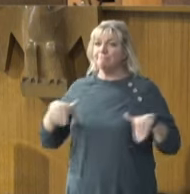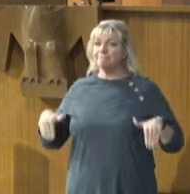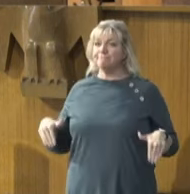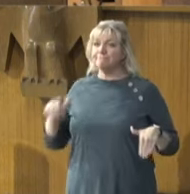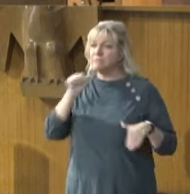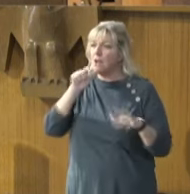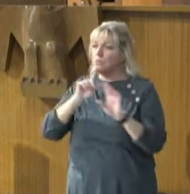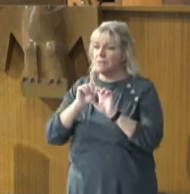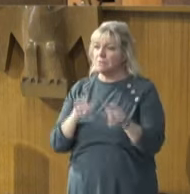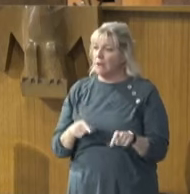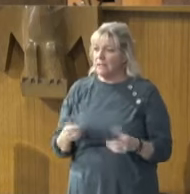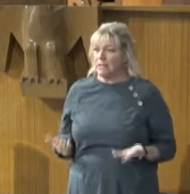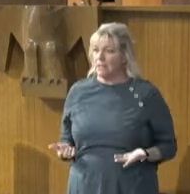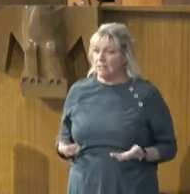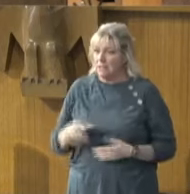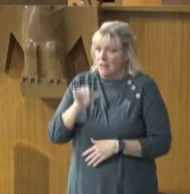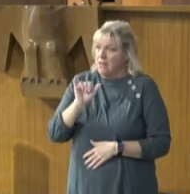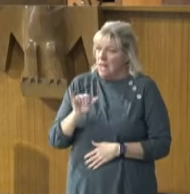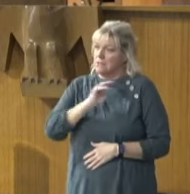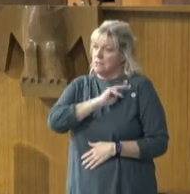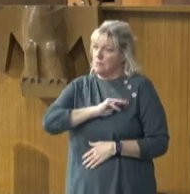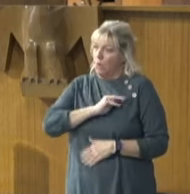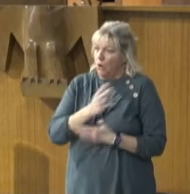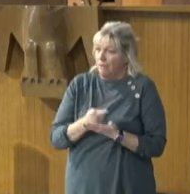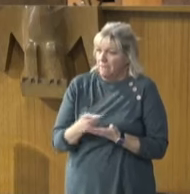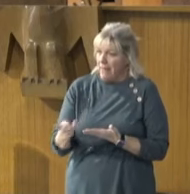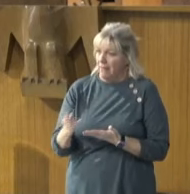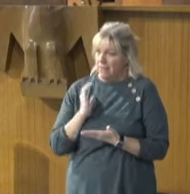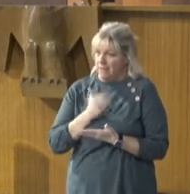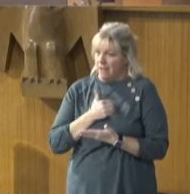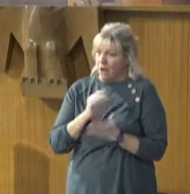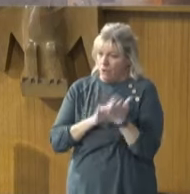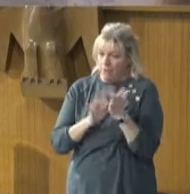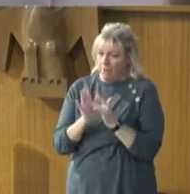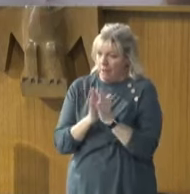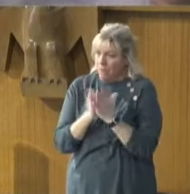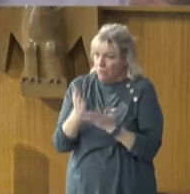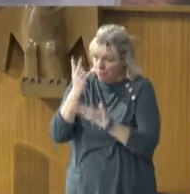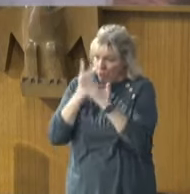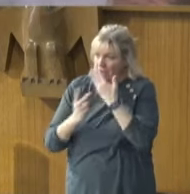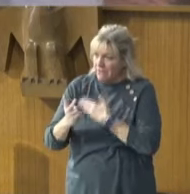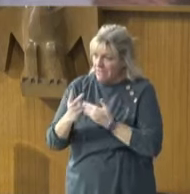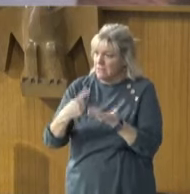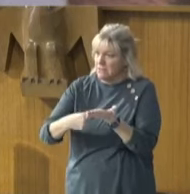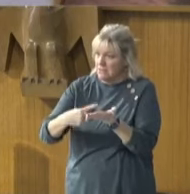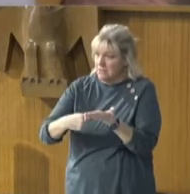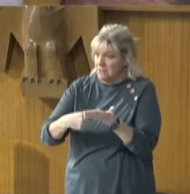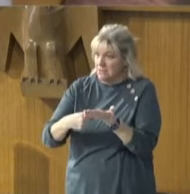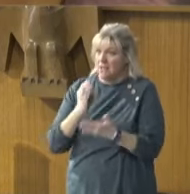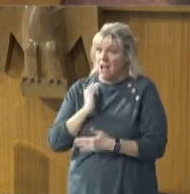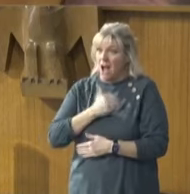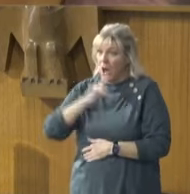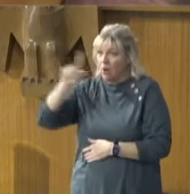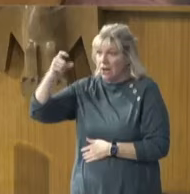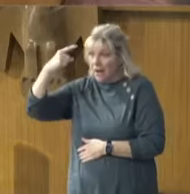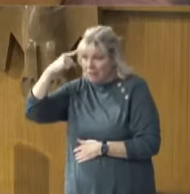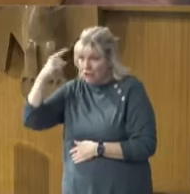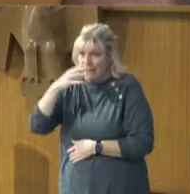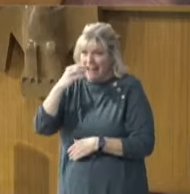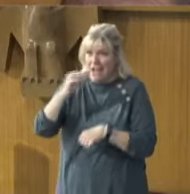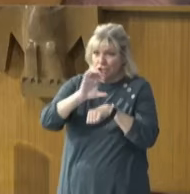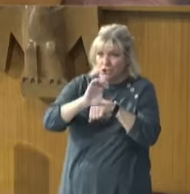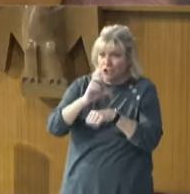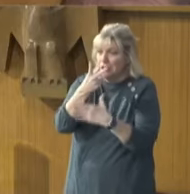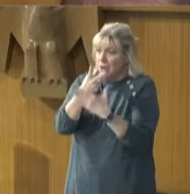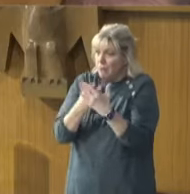failing addressed by the prophets in our Bible. Our government, as well as our churches, are currently